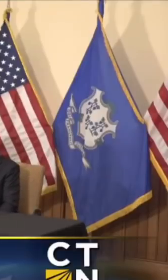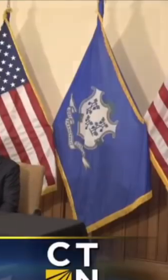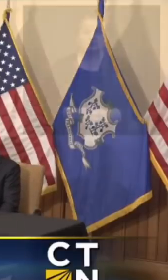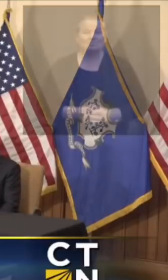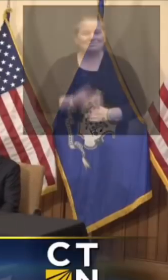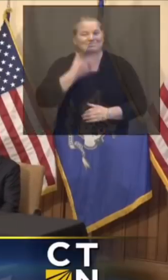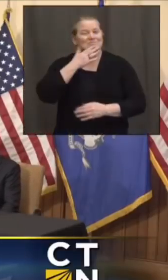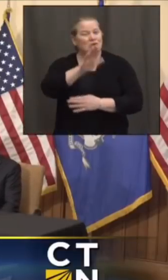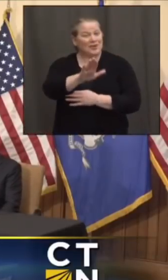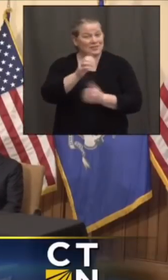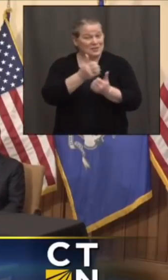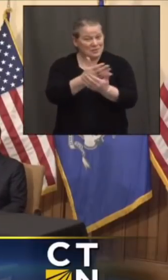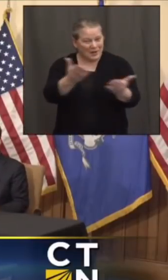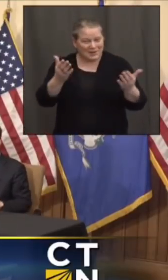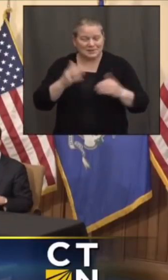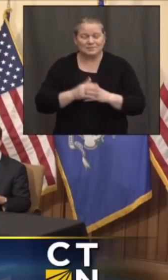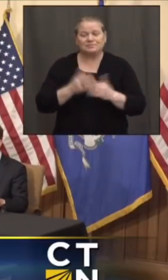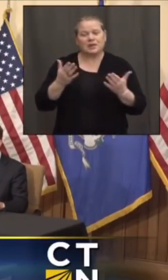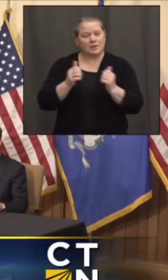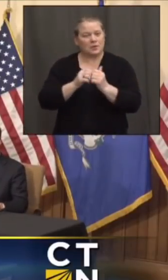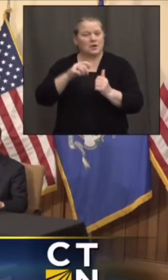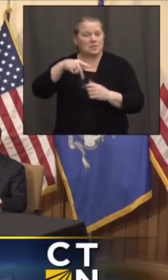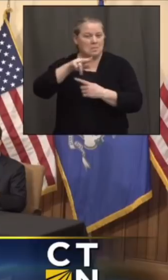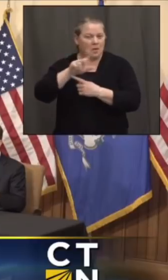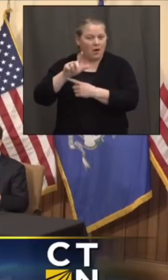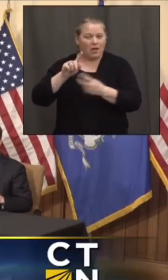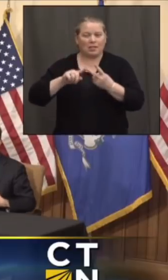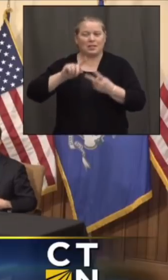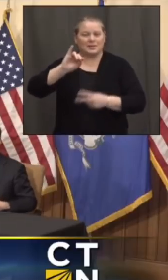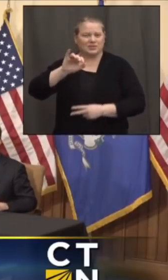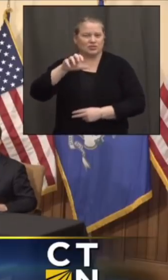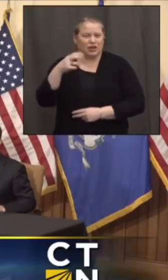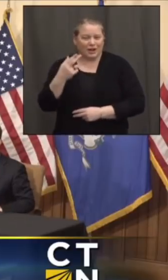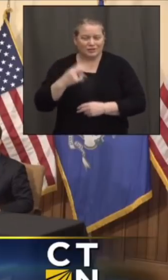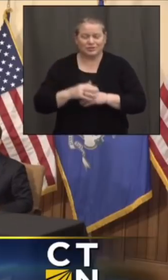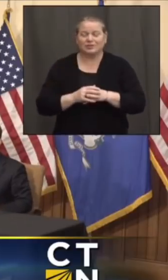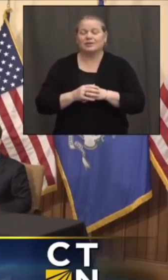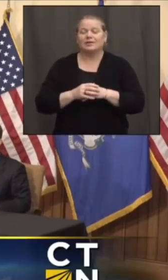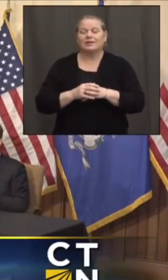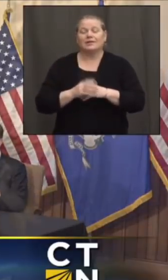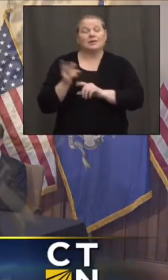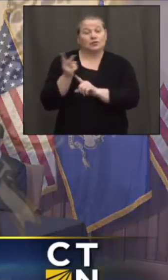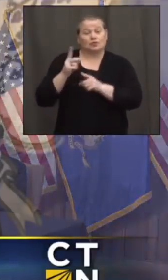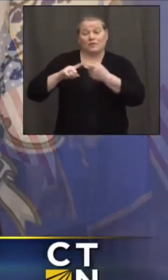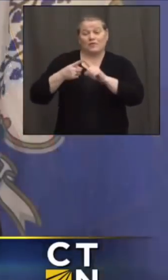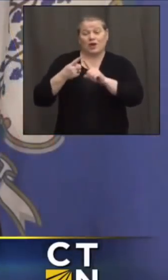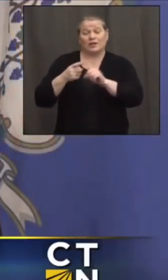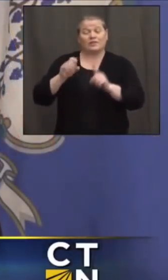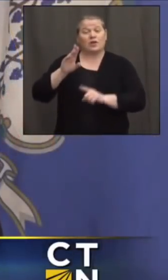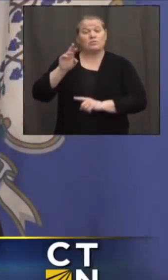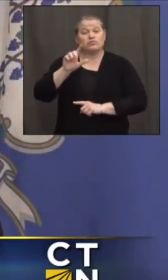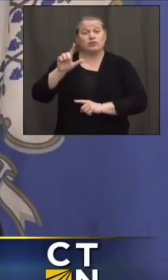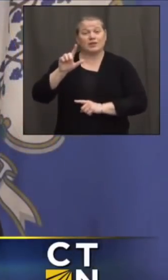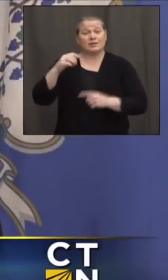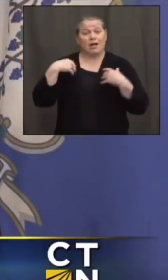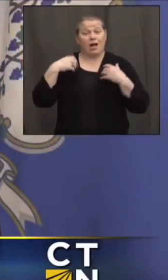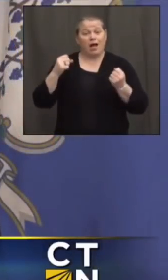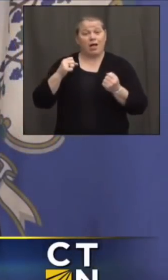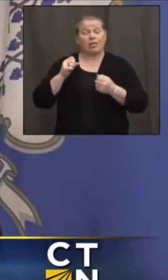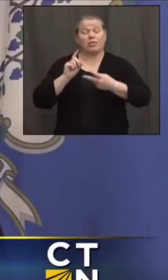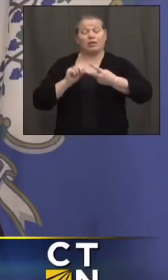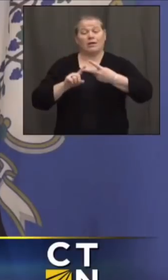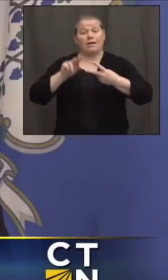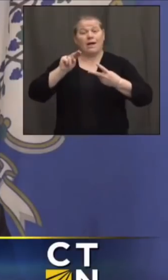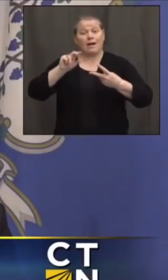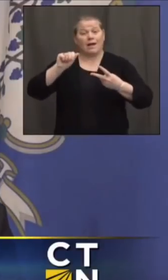Good afternoon, everybody. Here with Paul and Josh, and two friends from Bristol Health and NAACP, because we're working